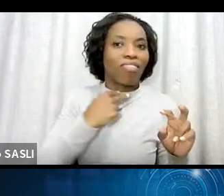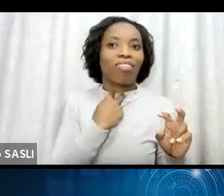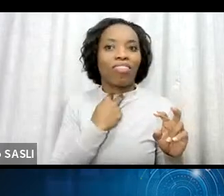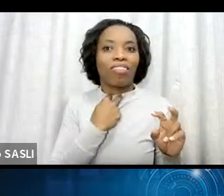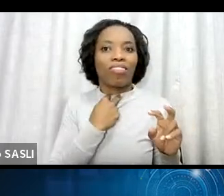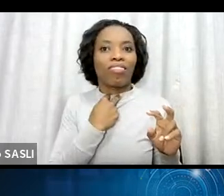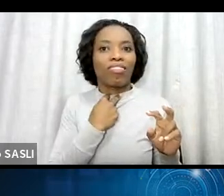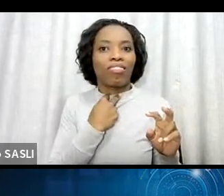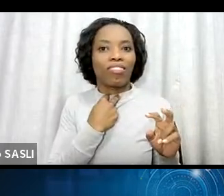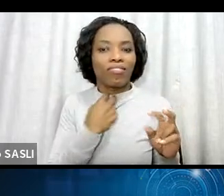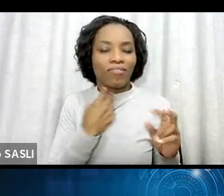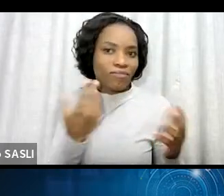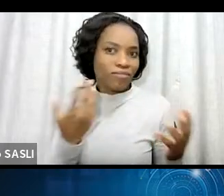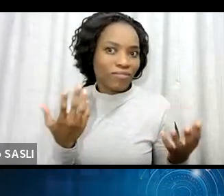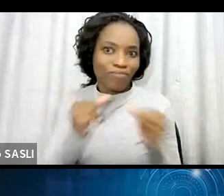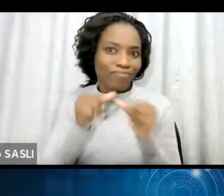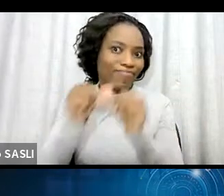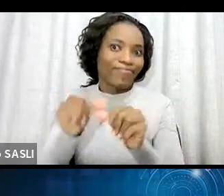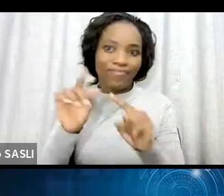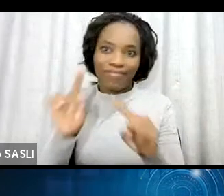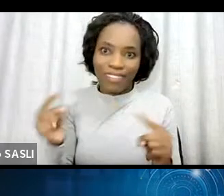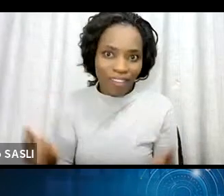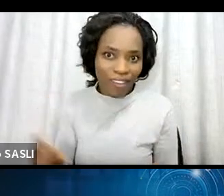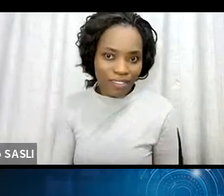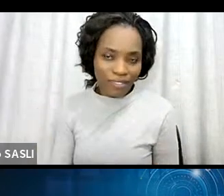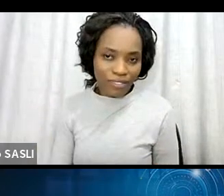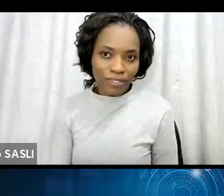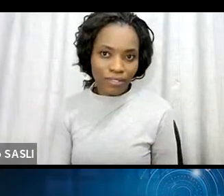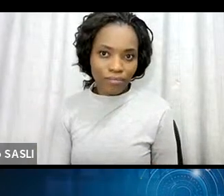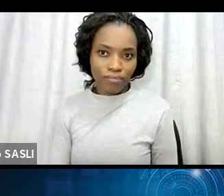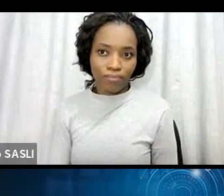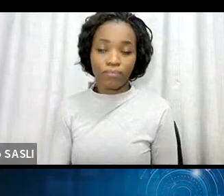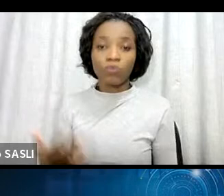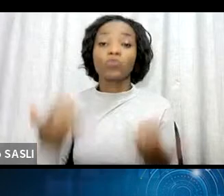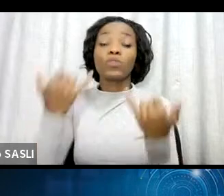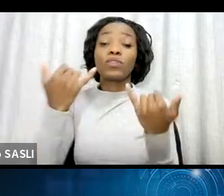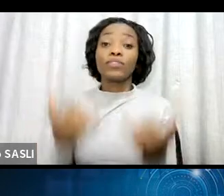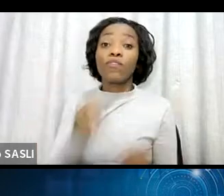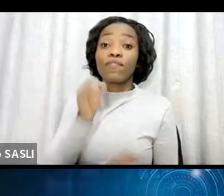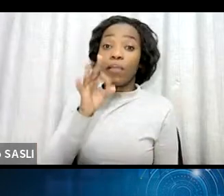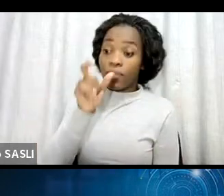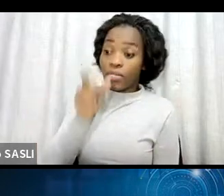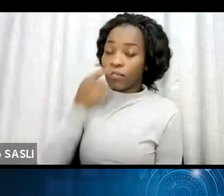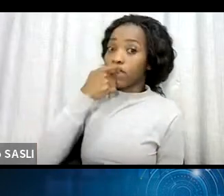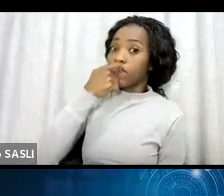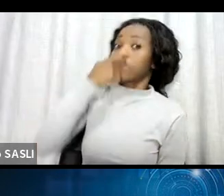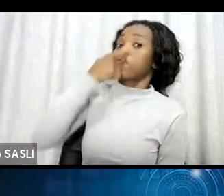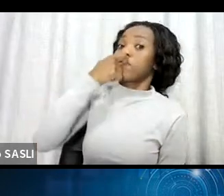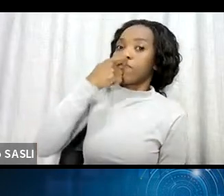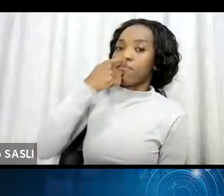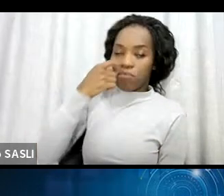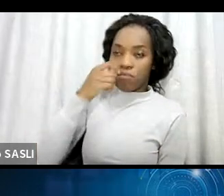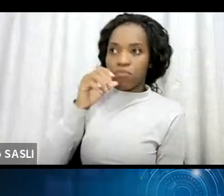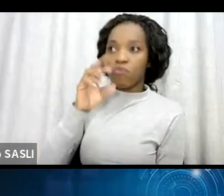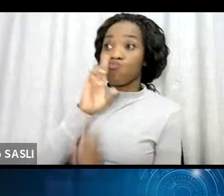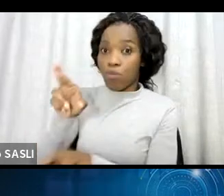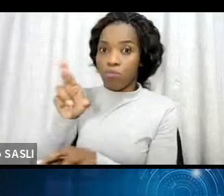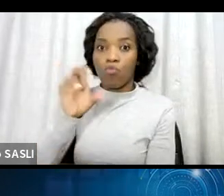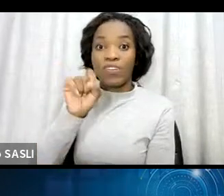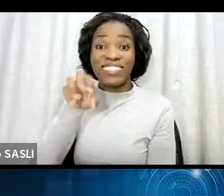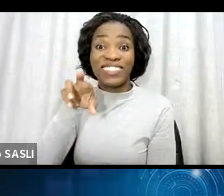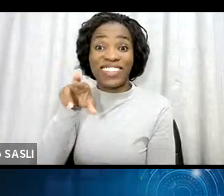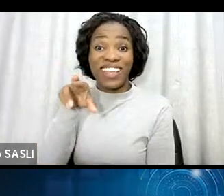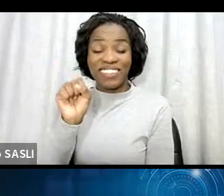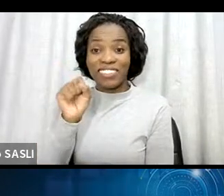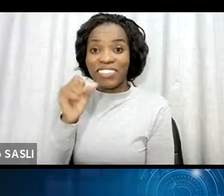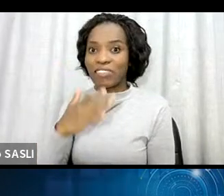progress to its finality. Now, when whistleblowers do make their reports to SARS, some of them may be concerned